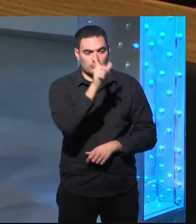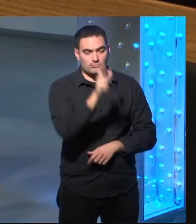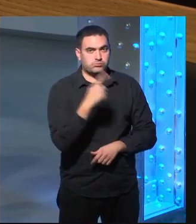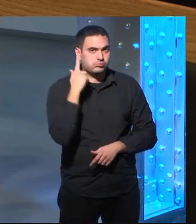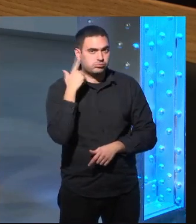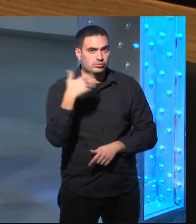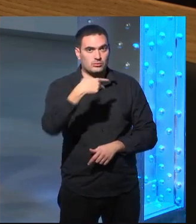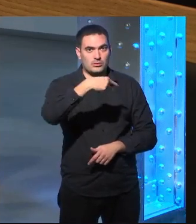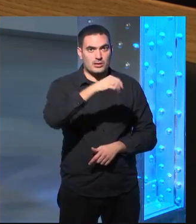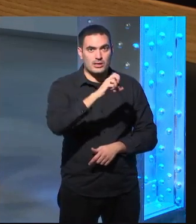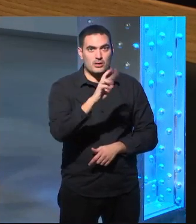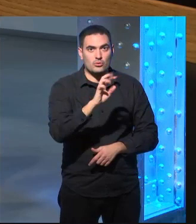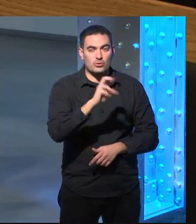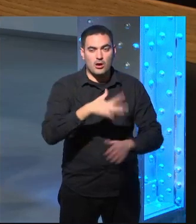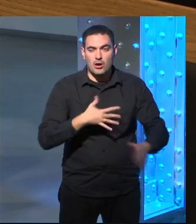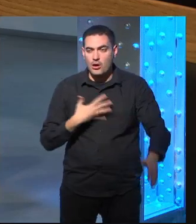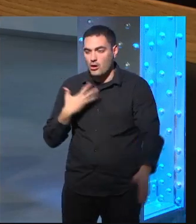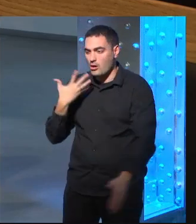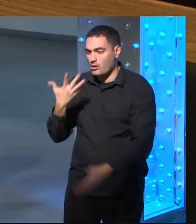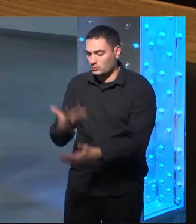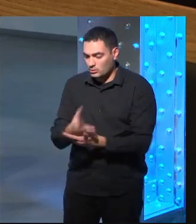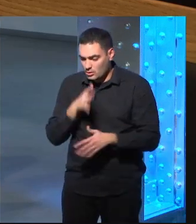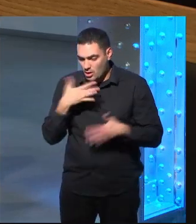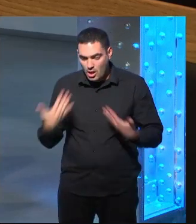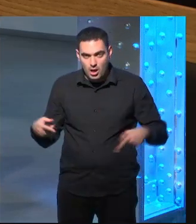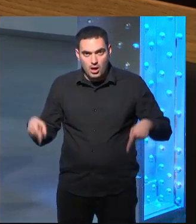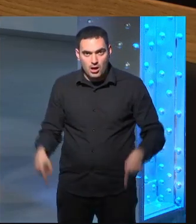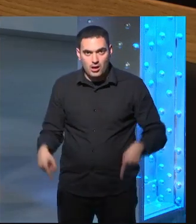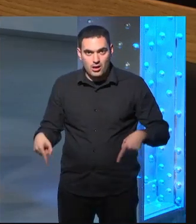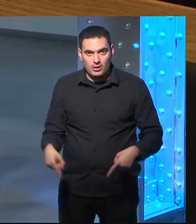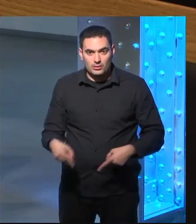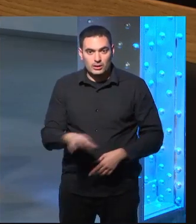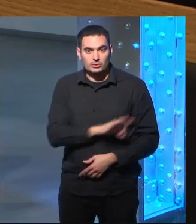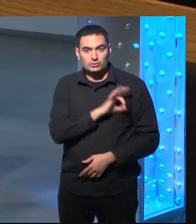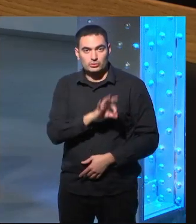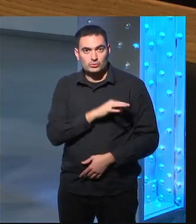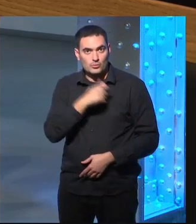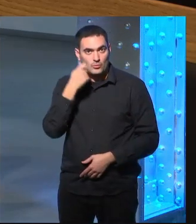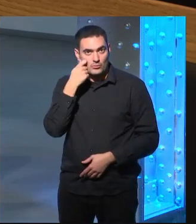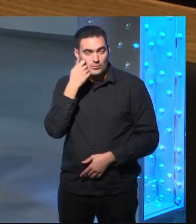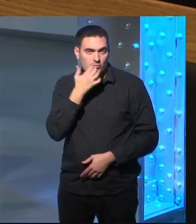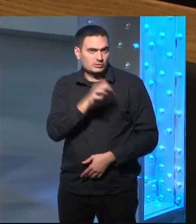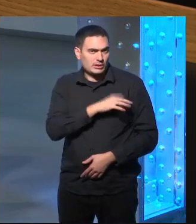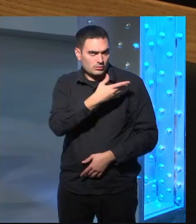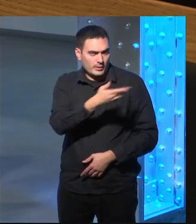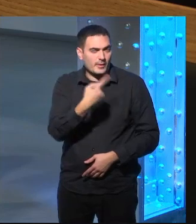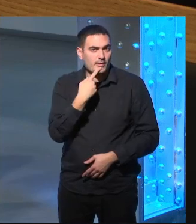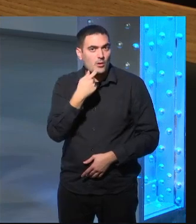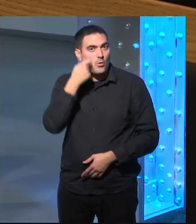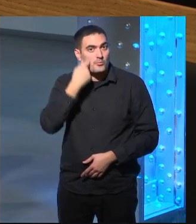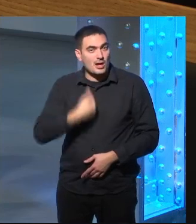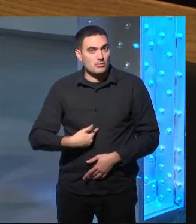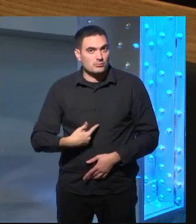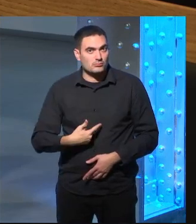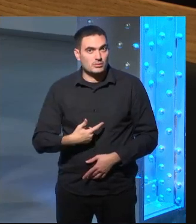world has changed from Newton to quantum physics. We need to take this into account. We are aware that the human beings are made of energy,